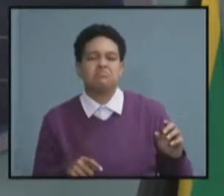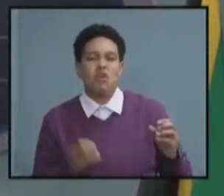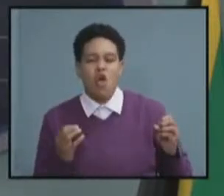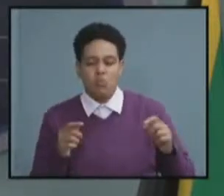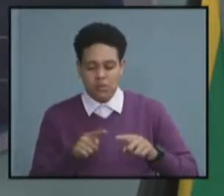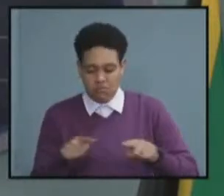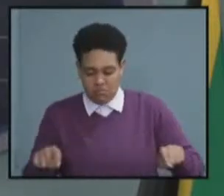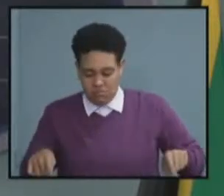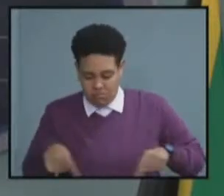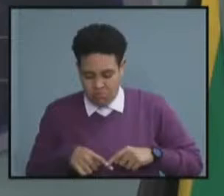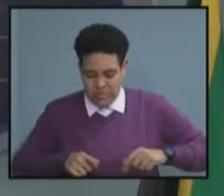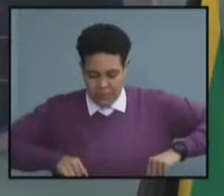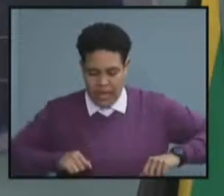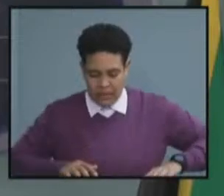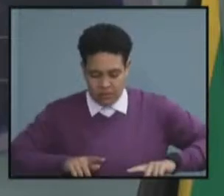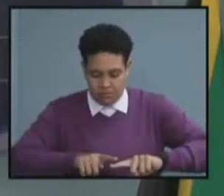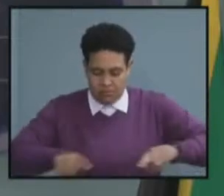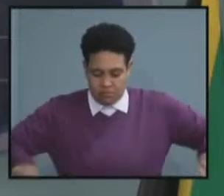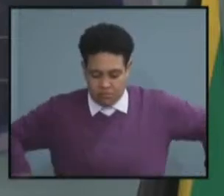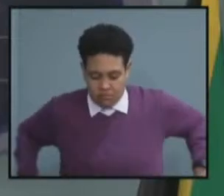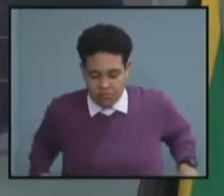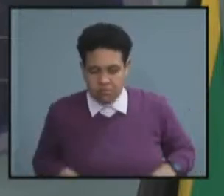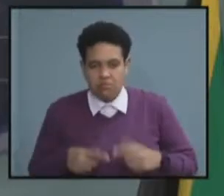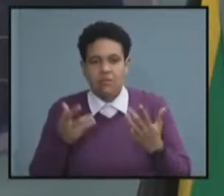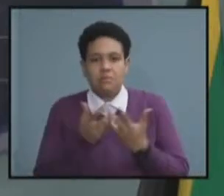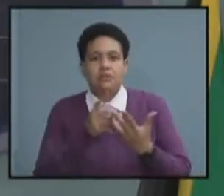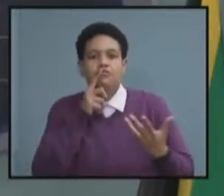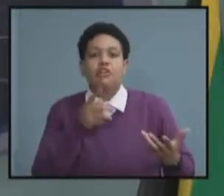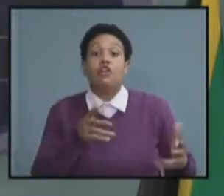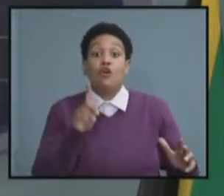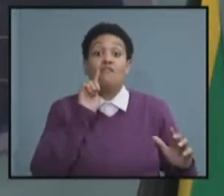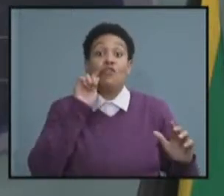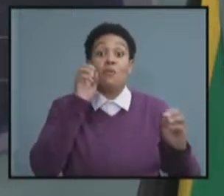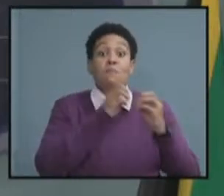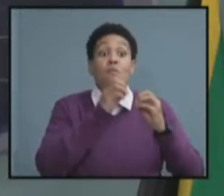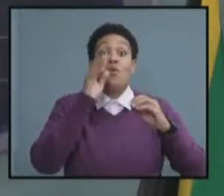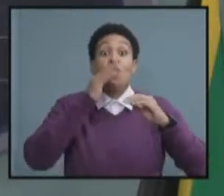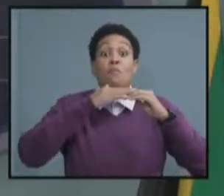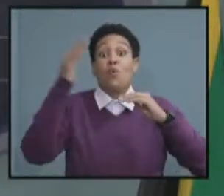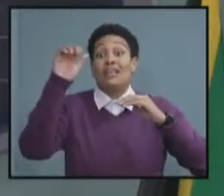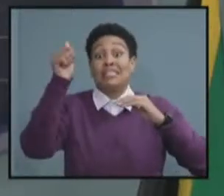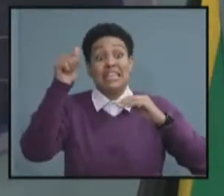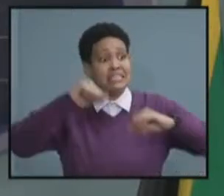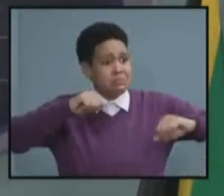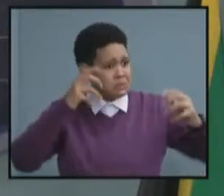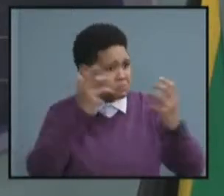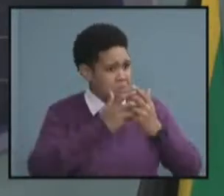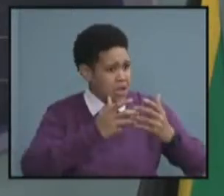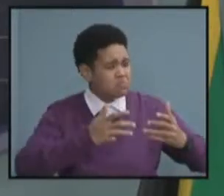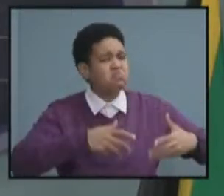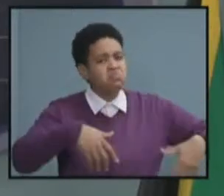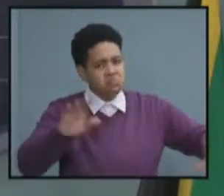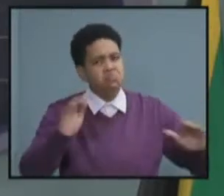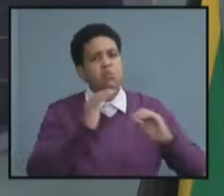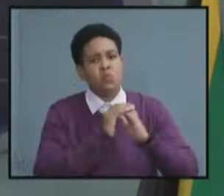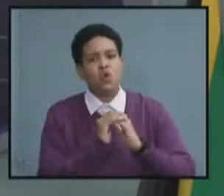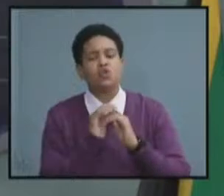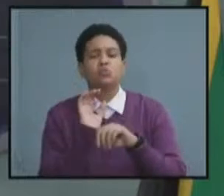rule, which allowed for more than the 10 within the space deemed as the worship area.